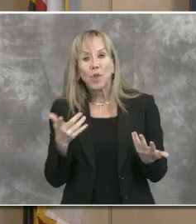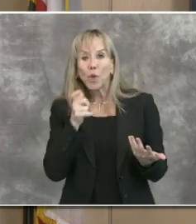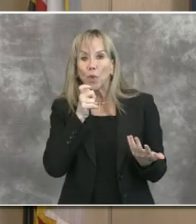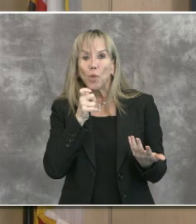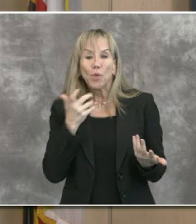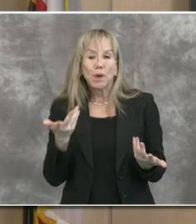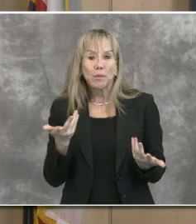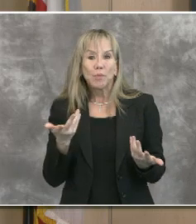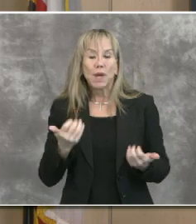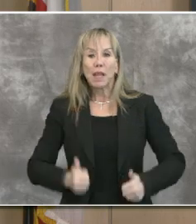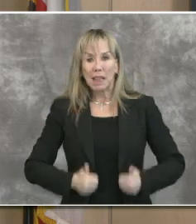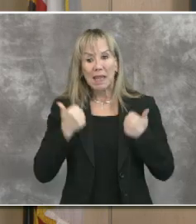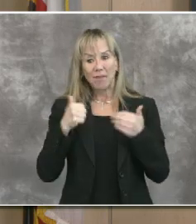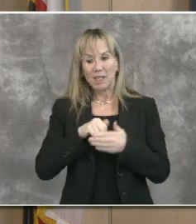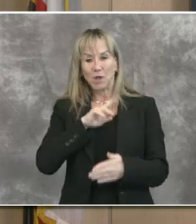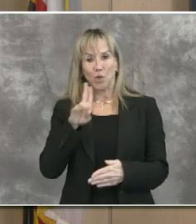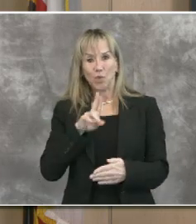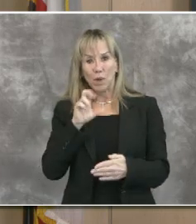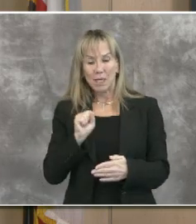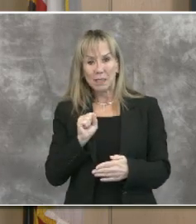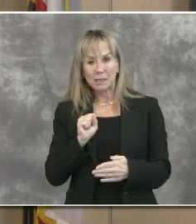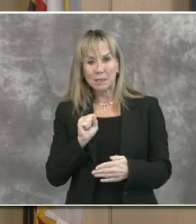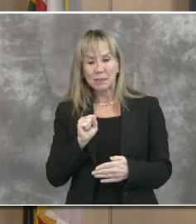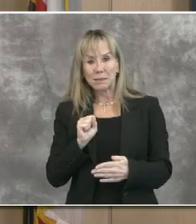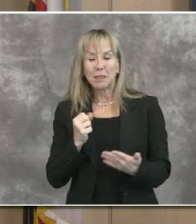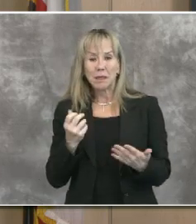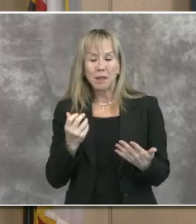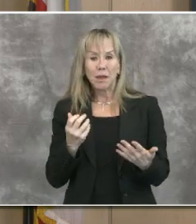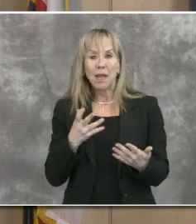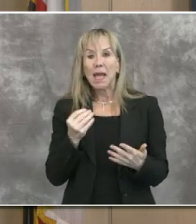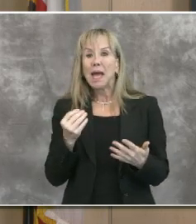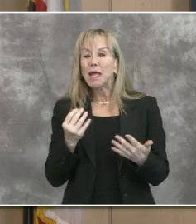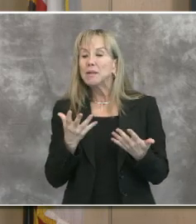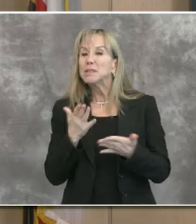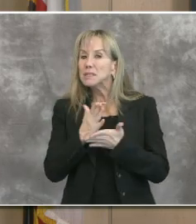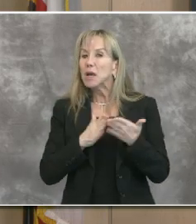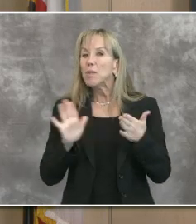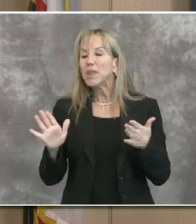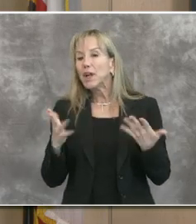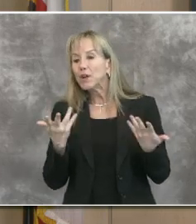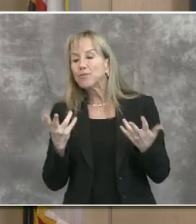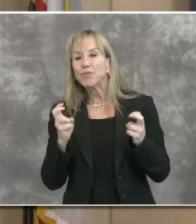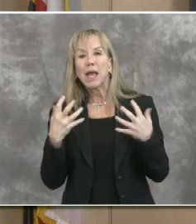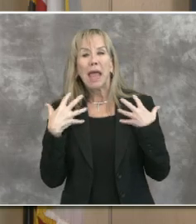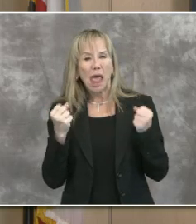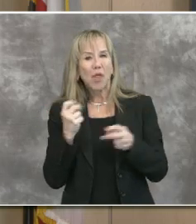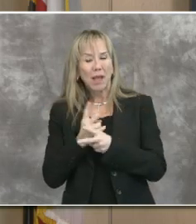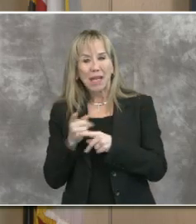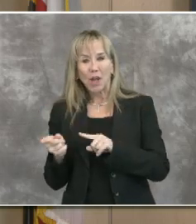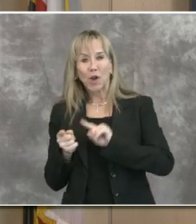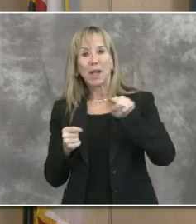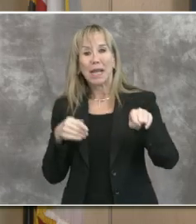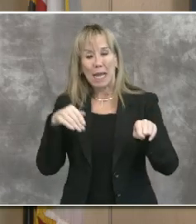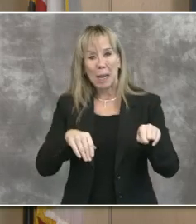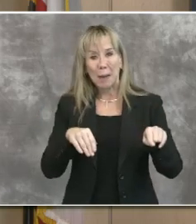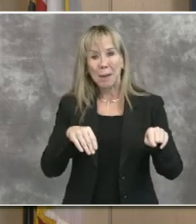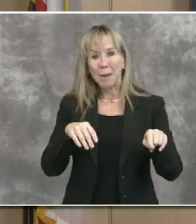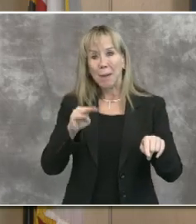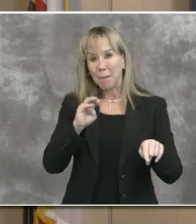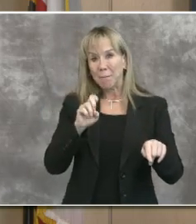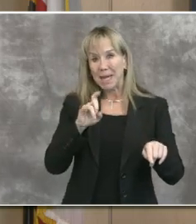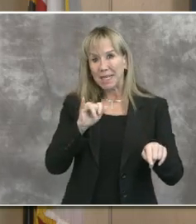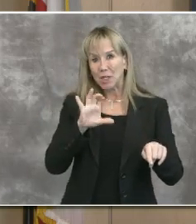live in the United States and get some of their health care in Mexico, but then are hospitalized in the United